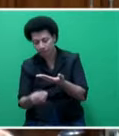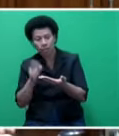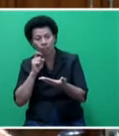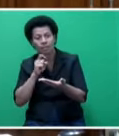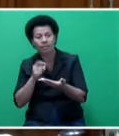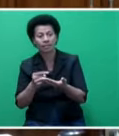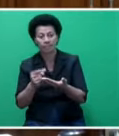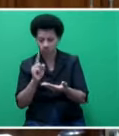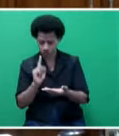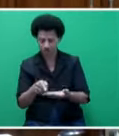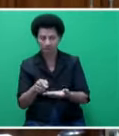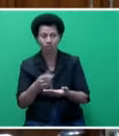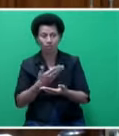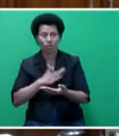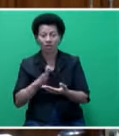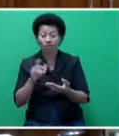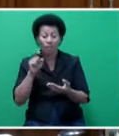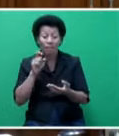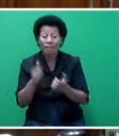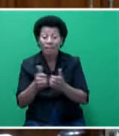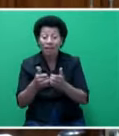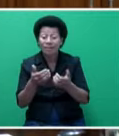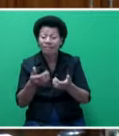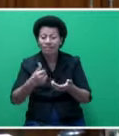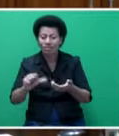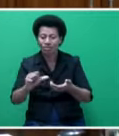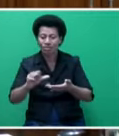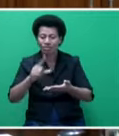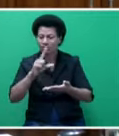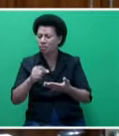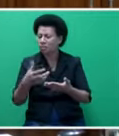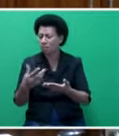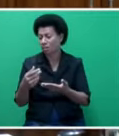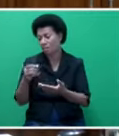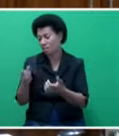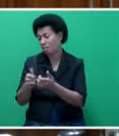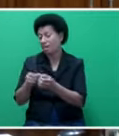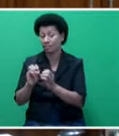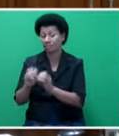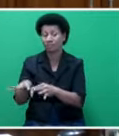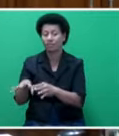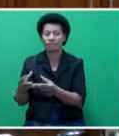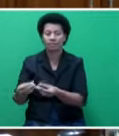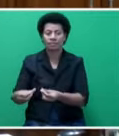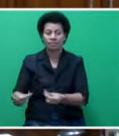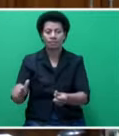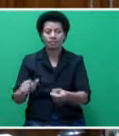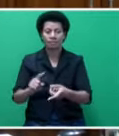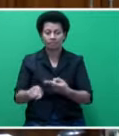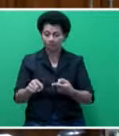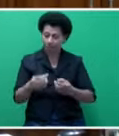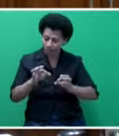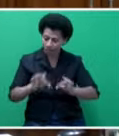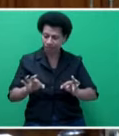what we want. That paper actually can be actually, it decomposes eventually. Unlike polystyrene, nor is there any chemical leakage